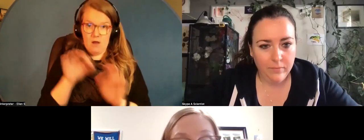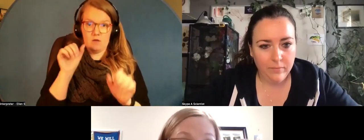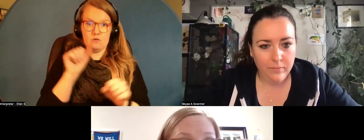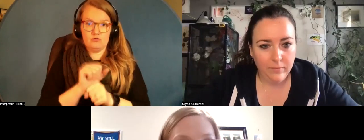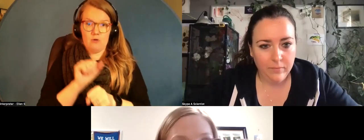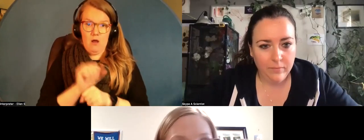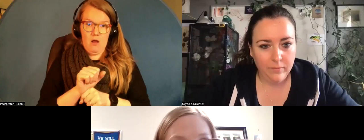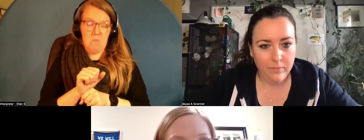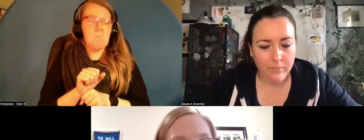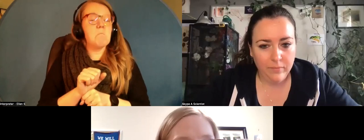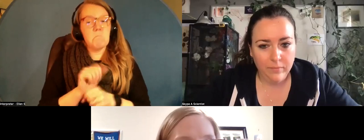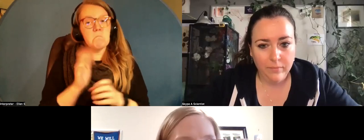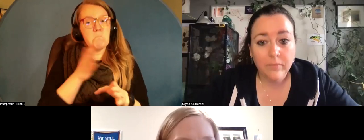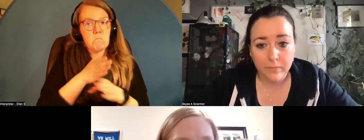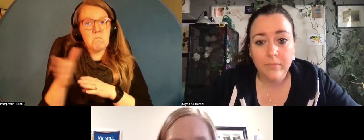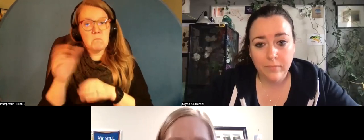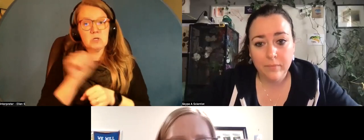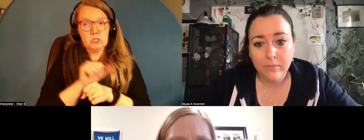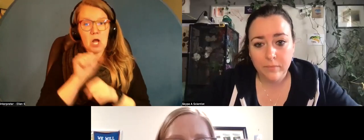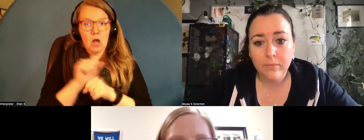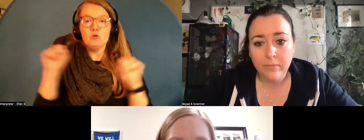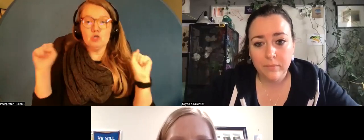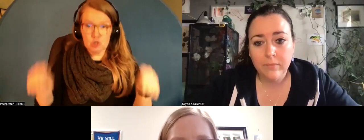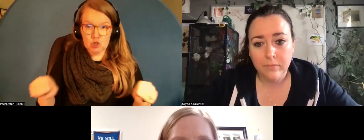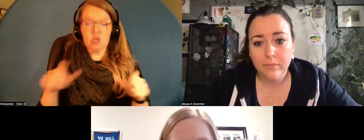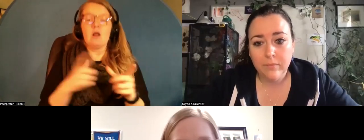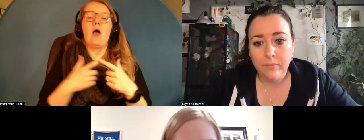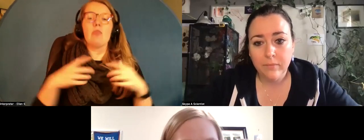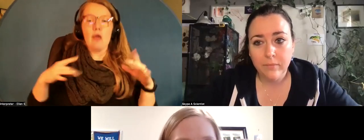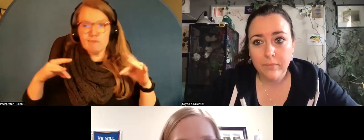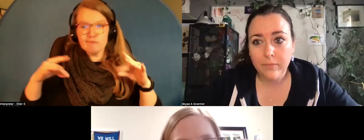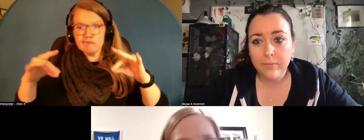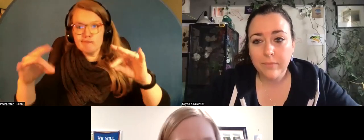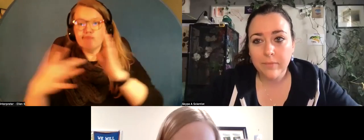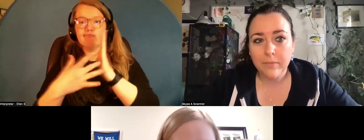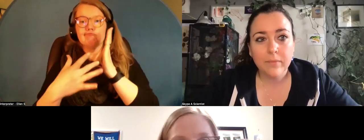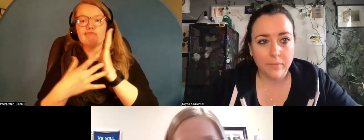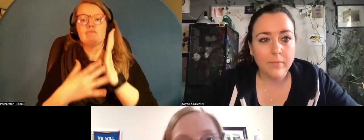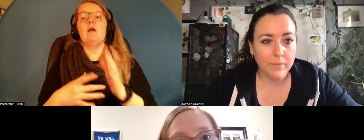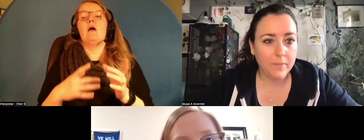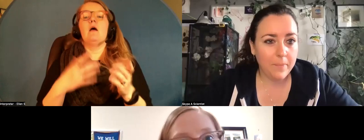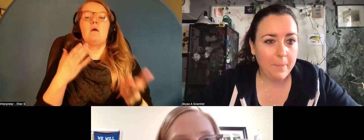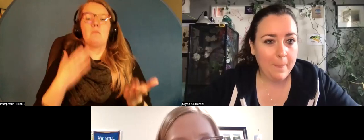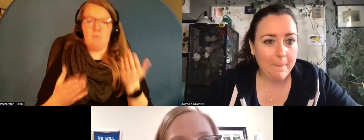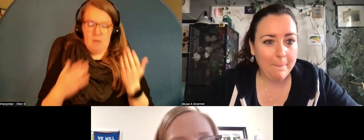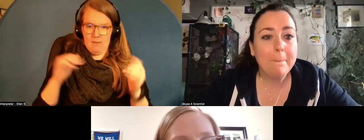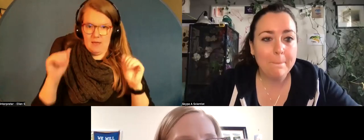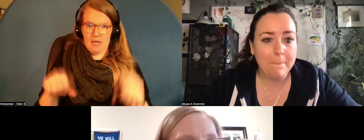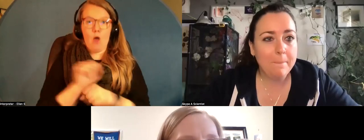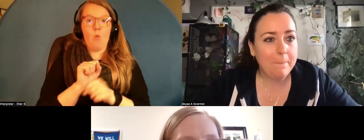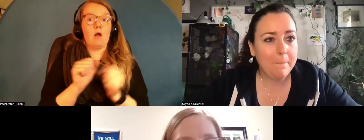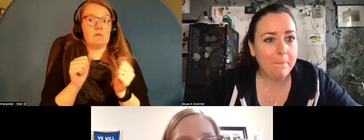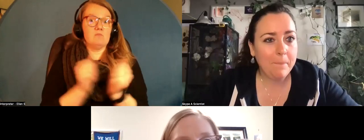in an industry job and learn techniques there, and you may end up working with